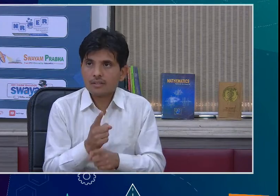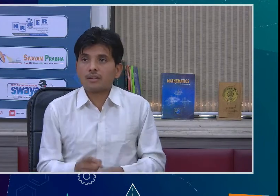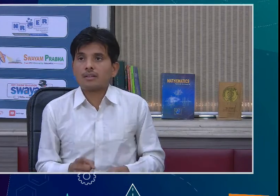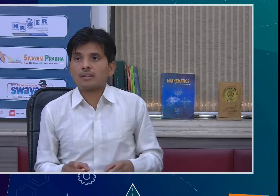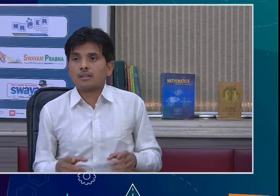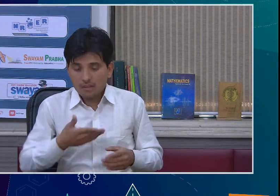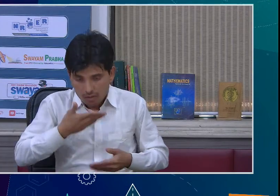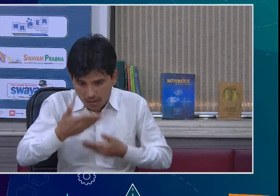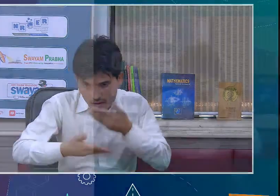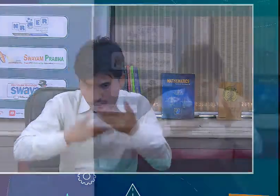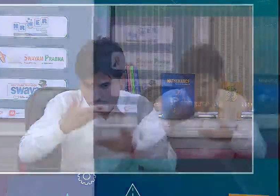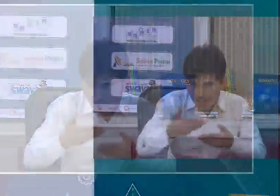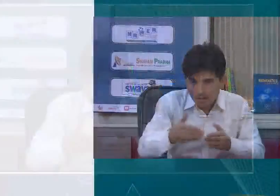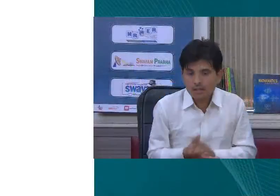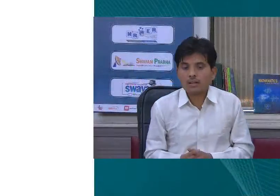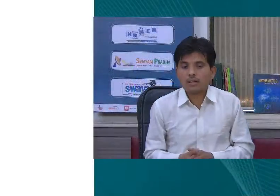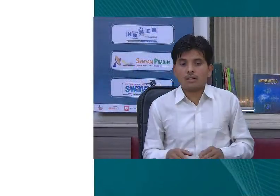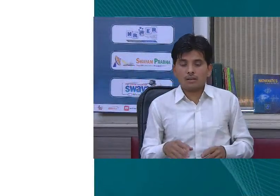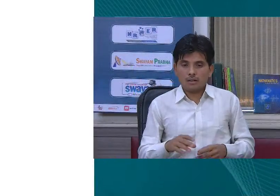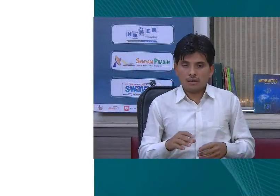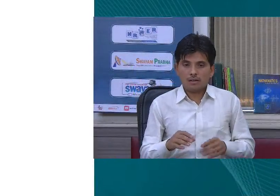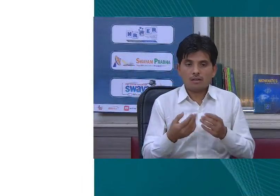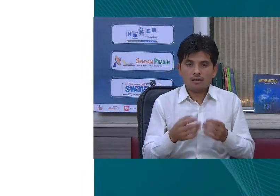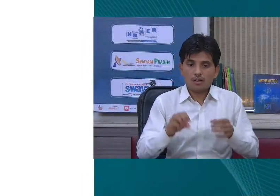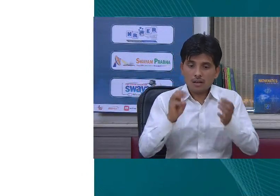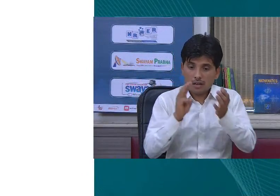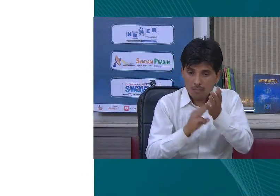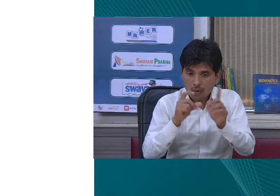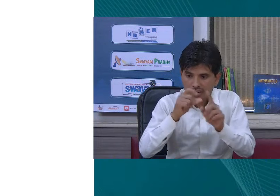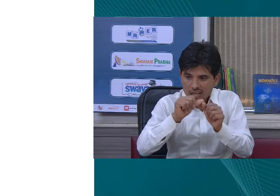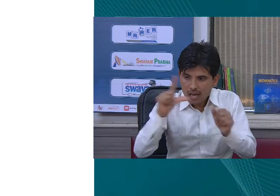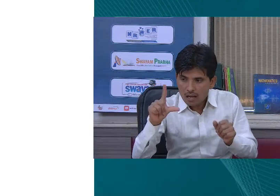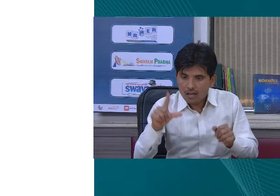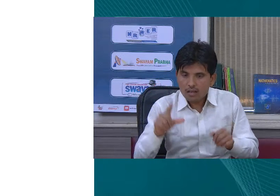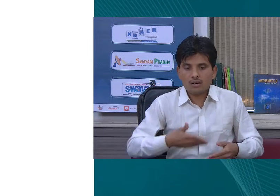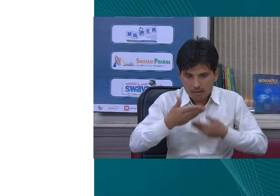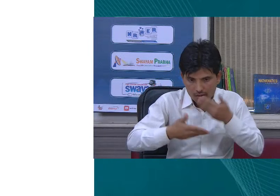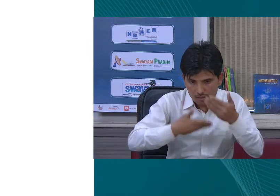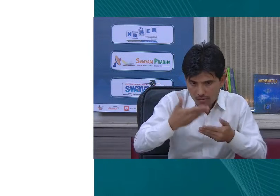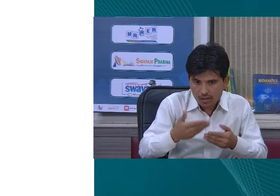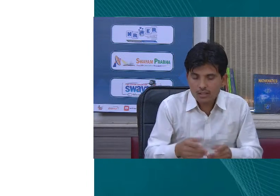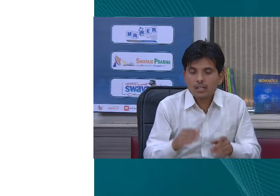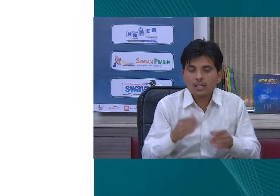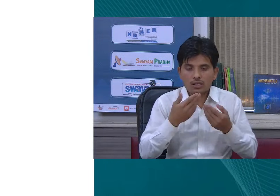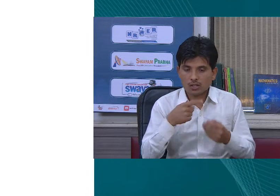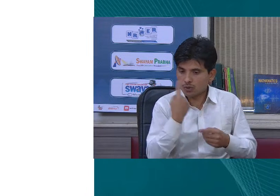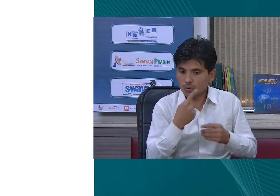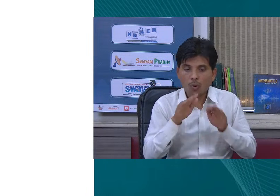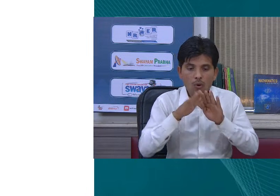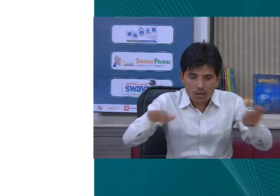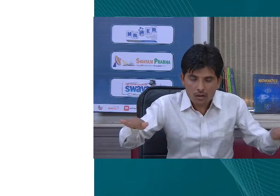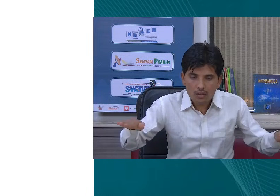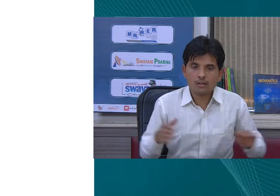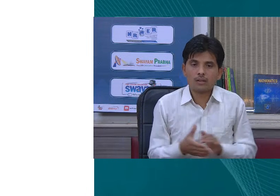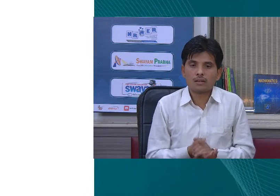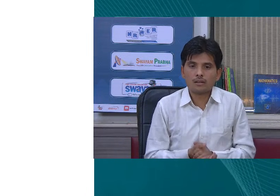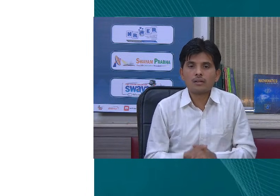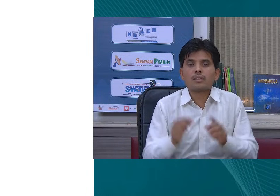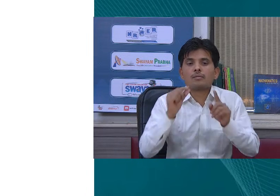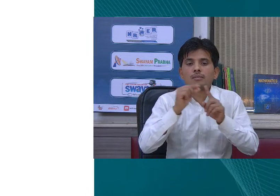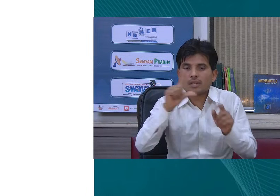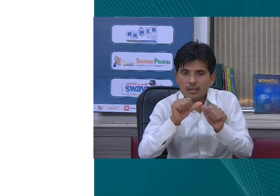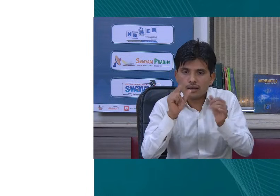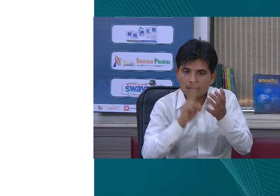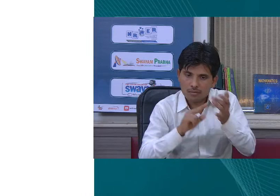them in making a model of the solar system. So the orbits, that means the path around which the planets are